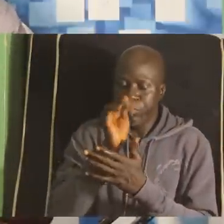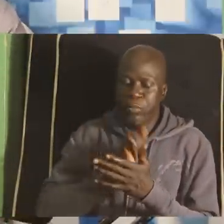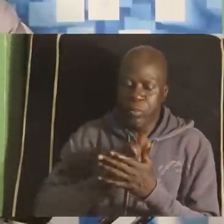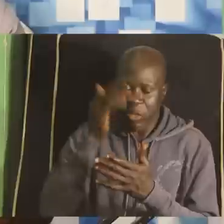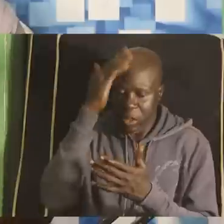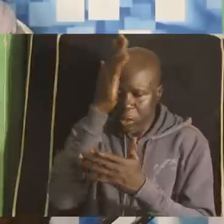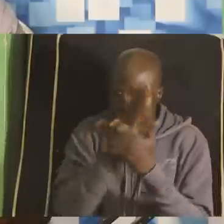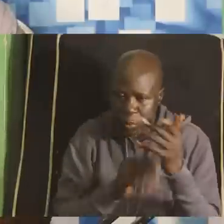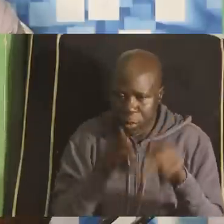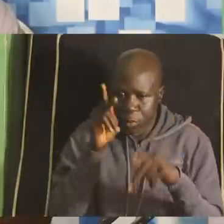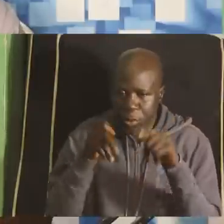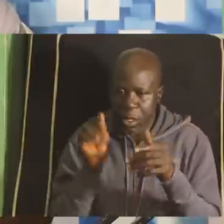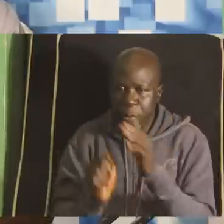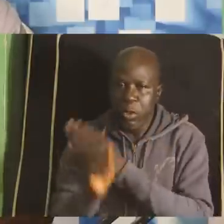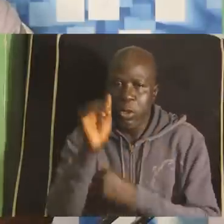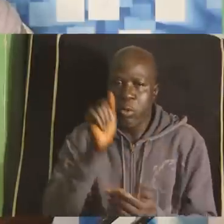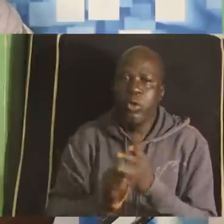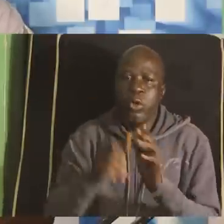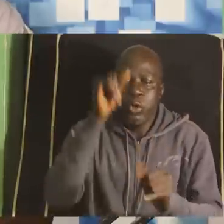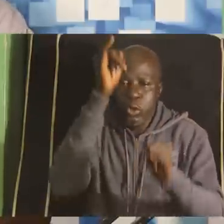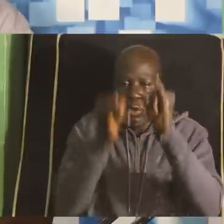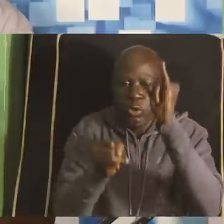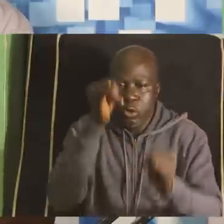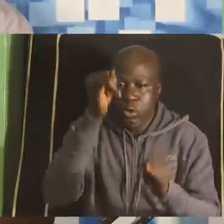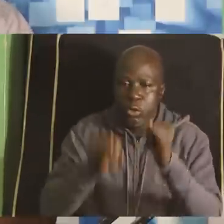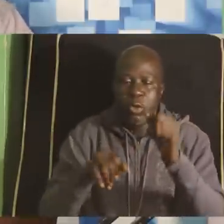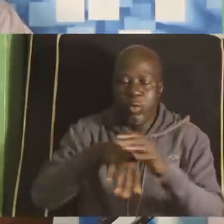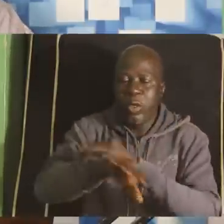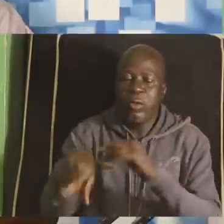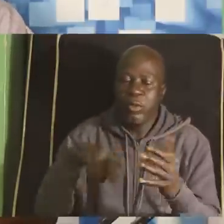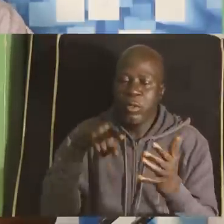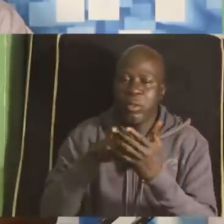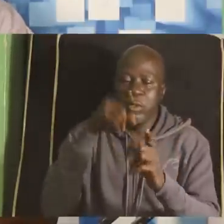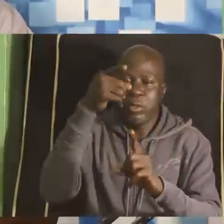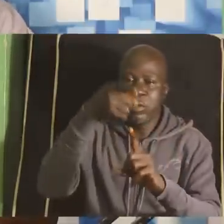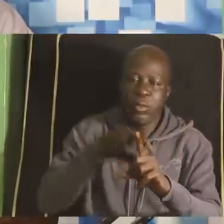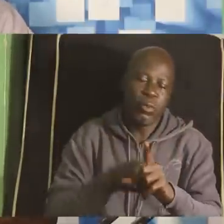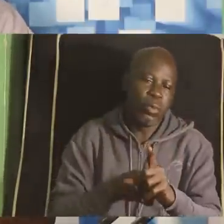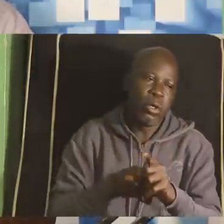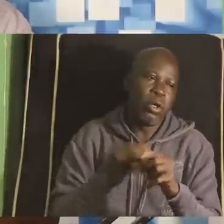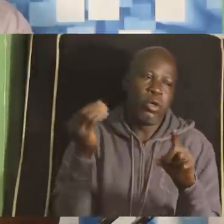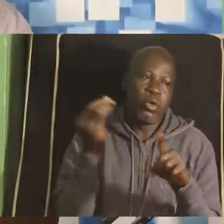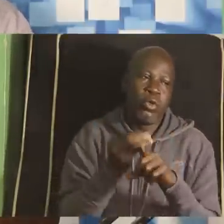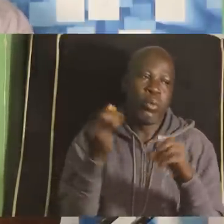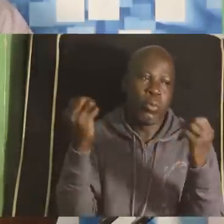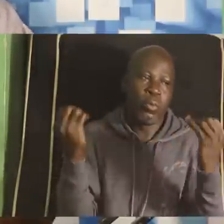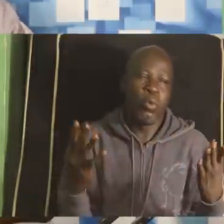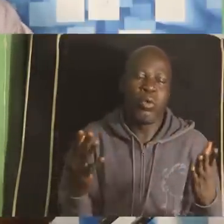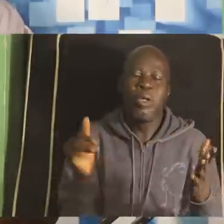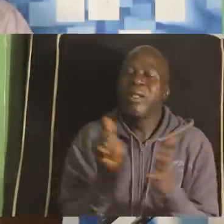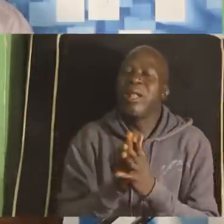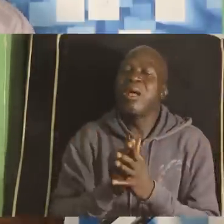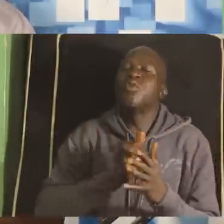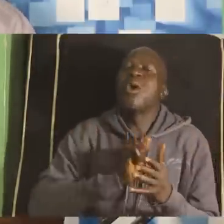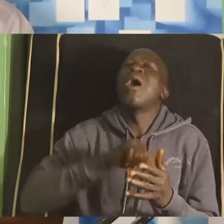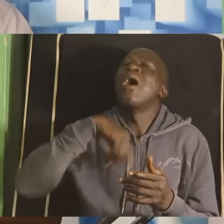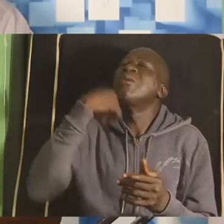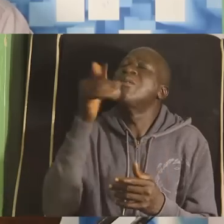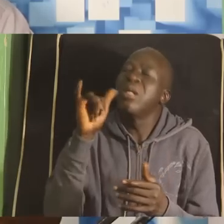idalare. I know that the people that God will justify in this wa po ga. There will be so much. O wa la anti mo se tenu mo lana pe.